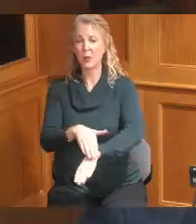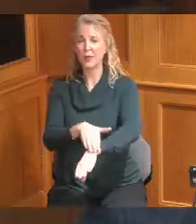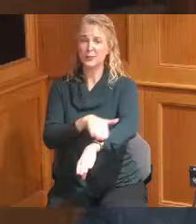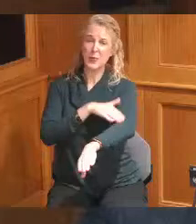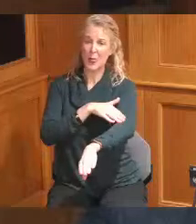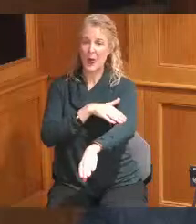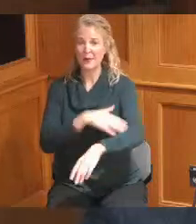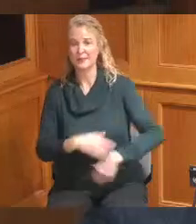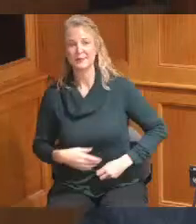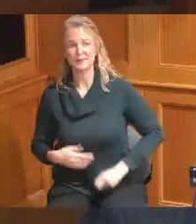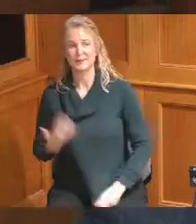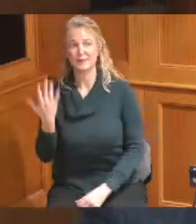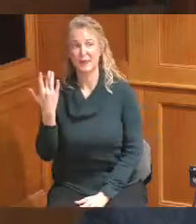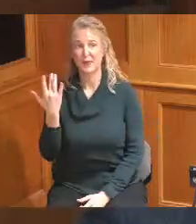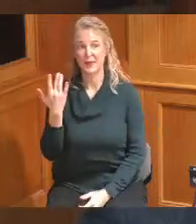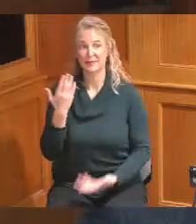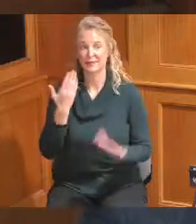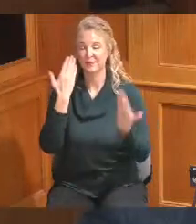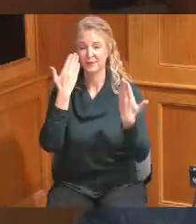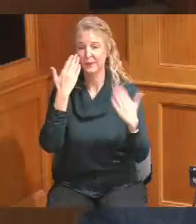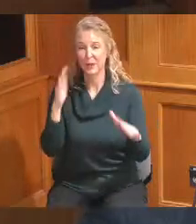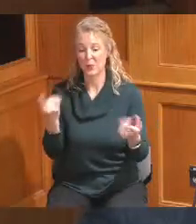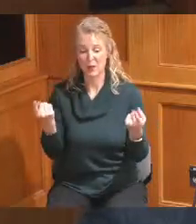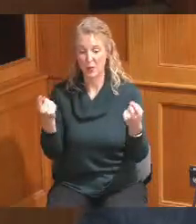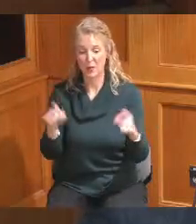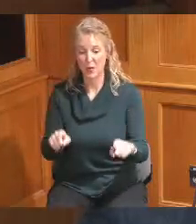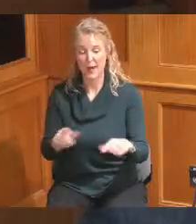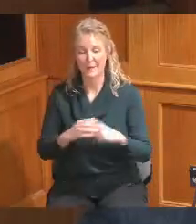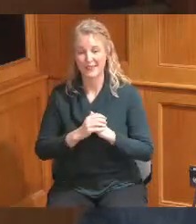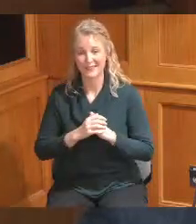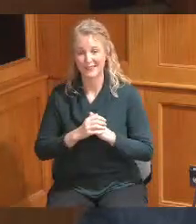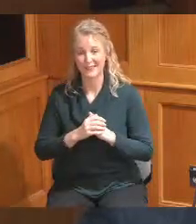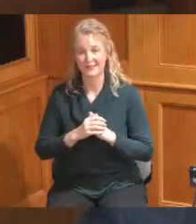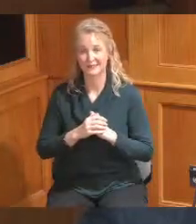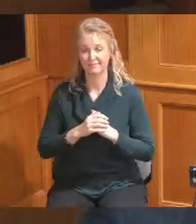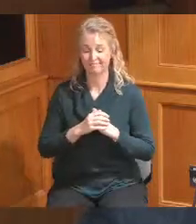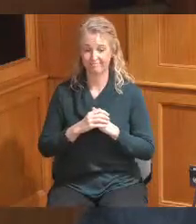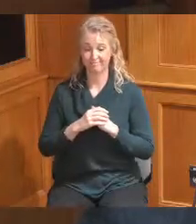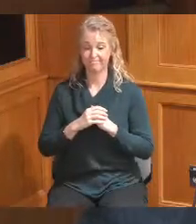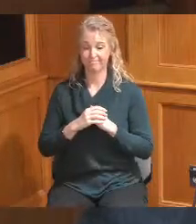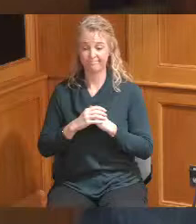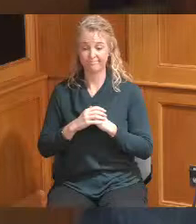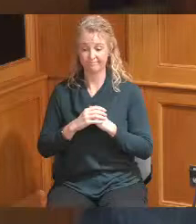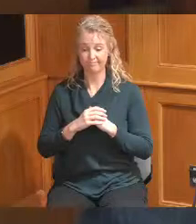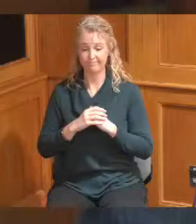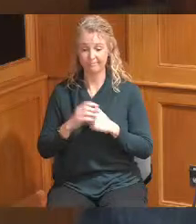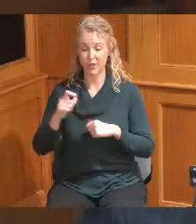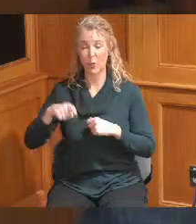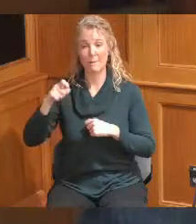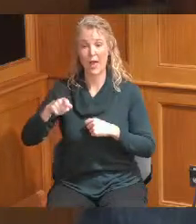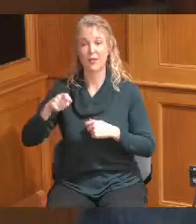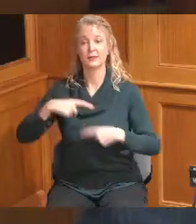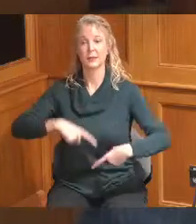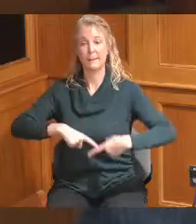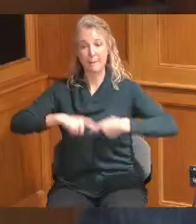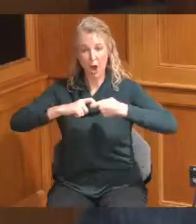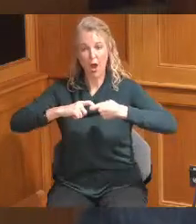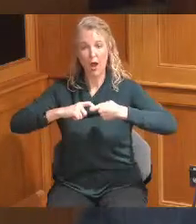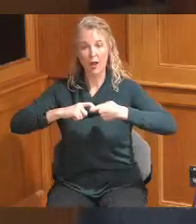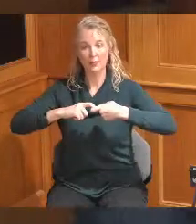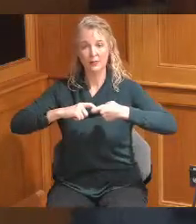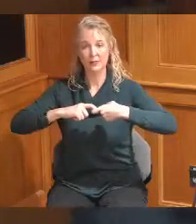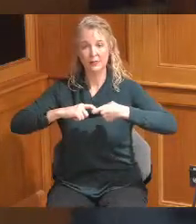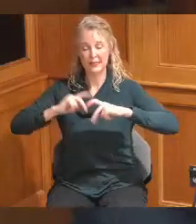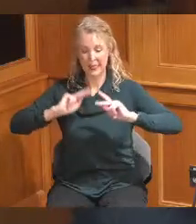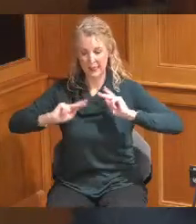because we don't know what's going to happen after this. We have to really stop and acknowledge the folks that